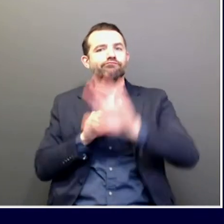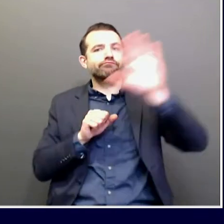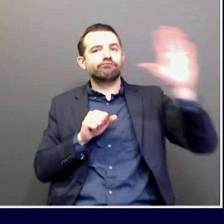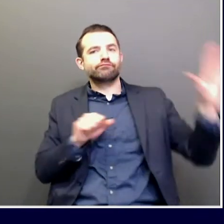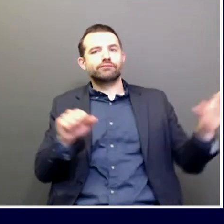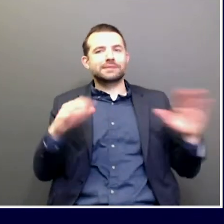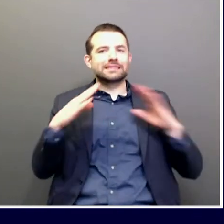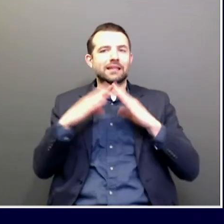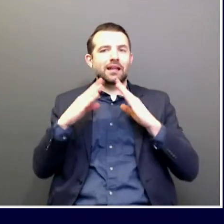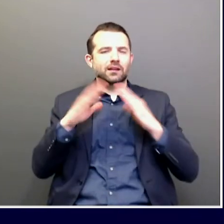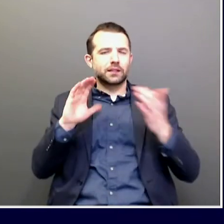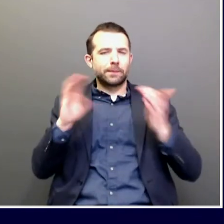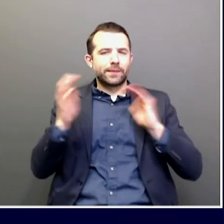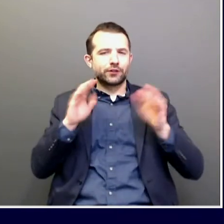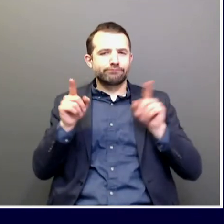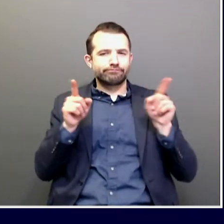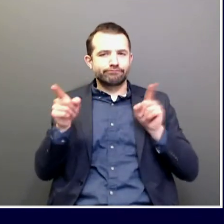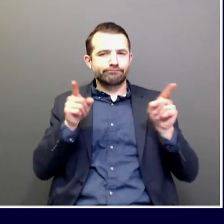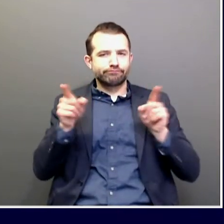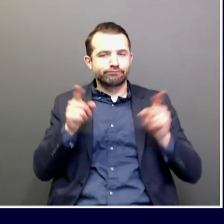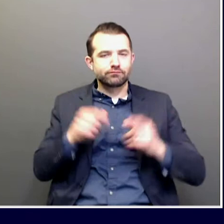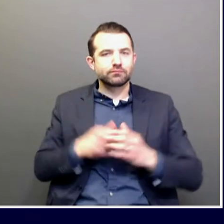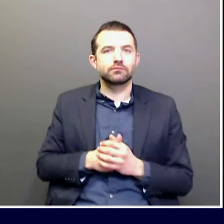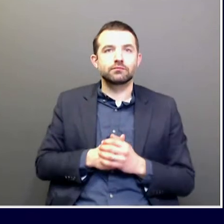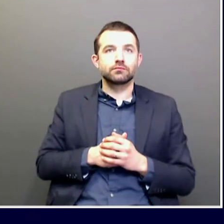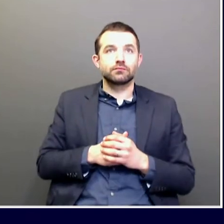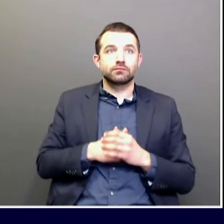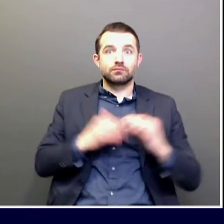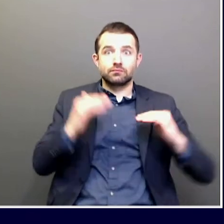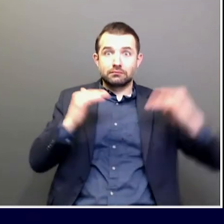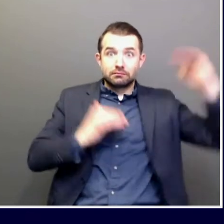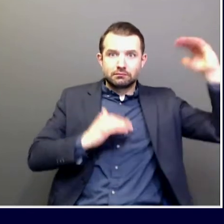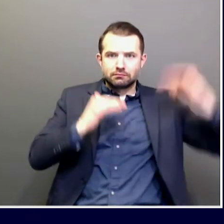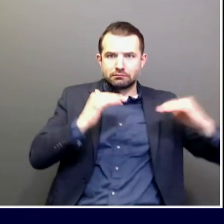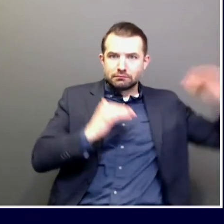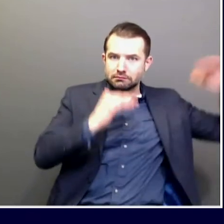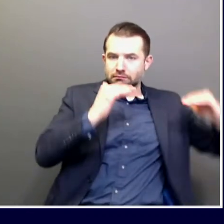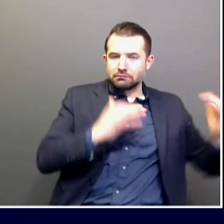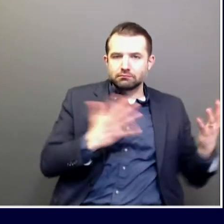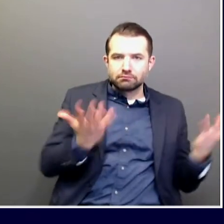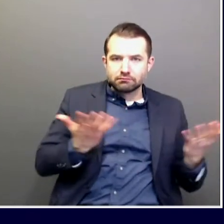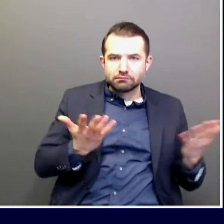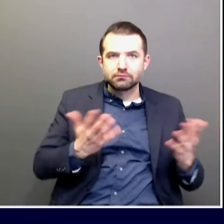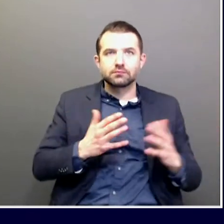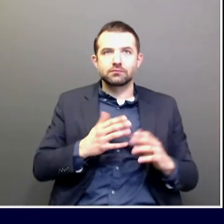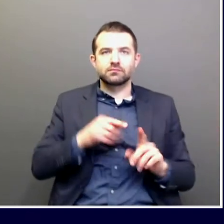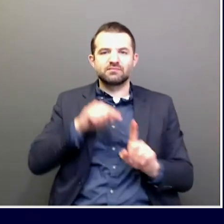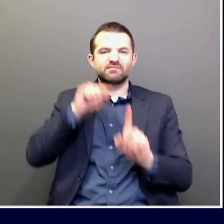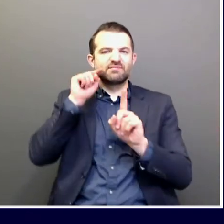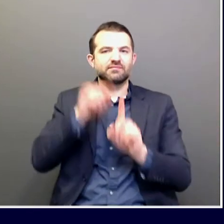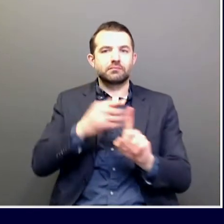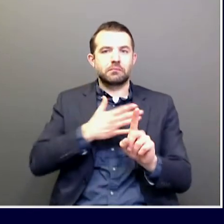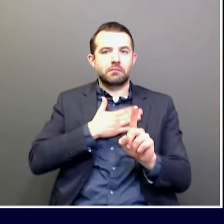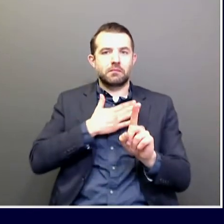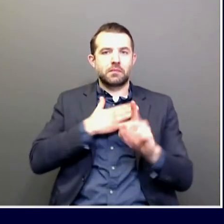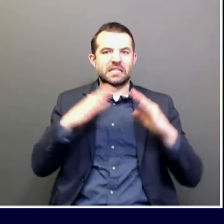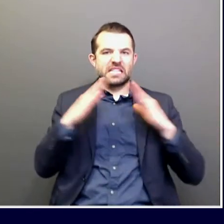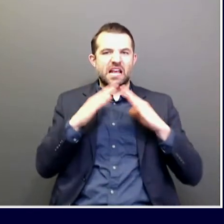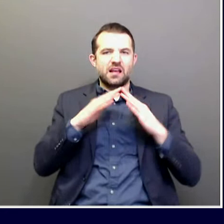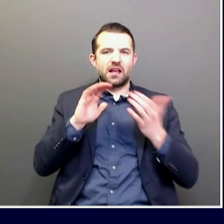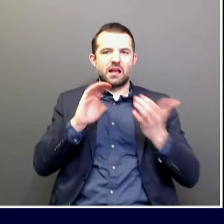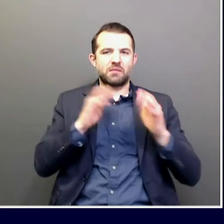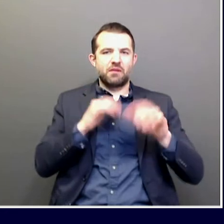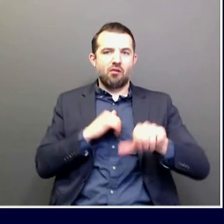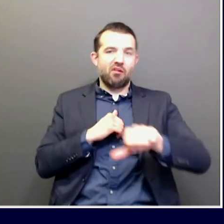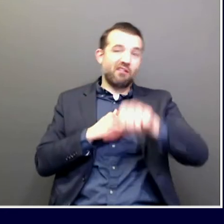try to do is as soon as I get the email, I spend 90% of my time studying that graph on the first page,